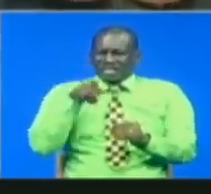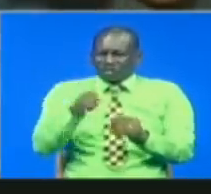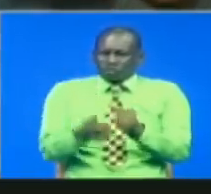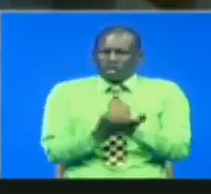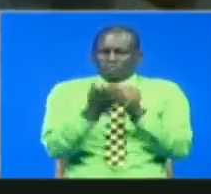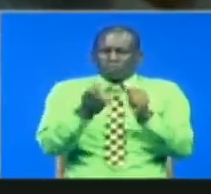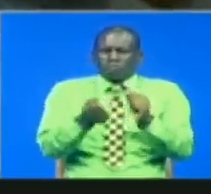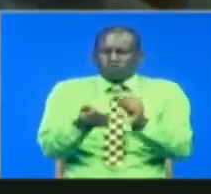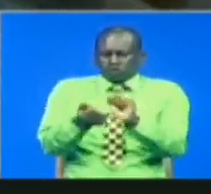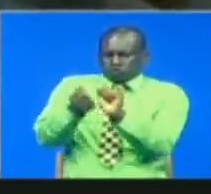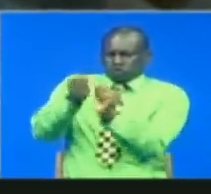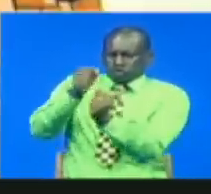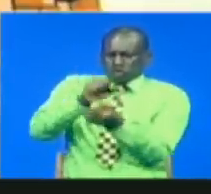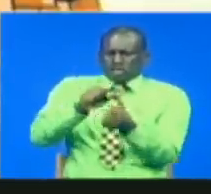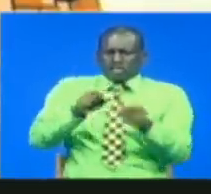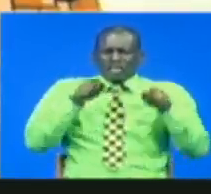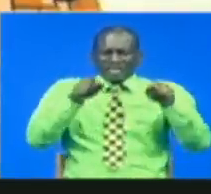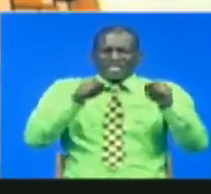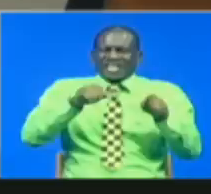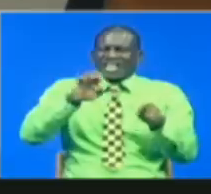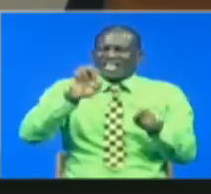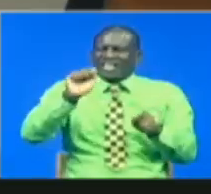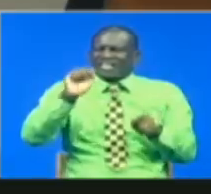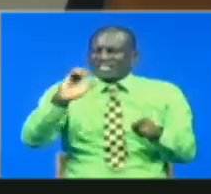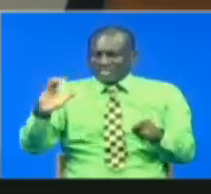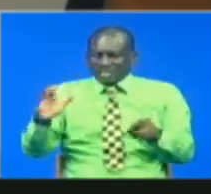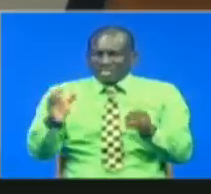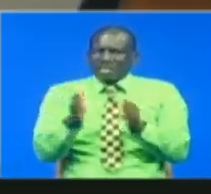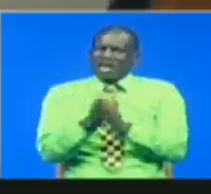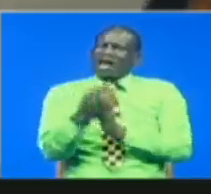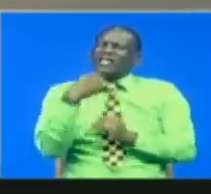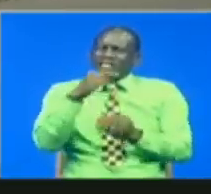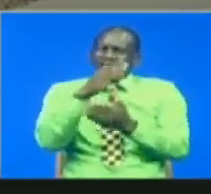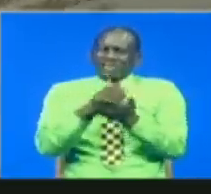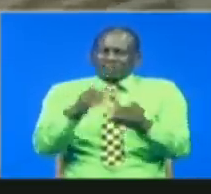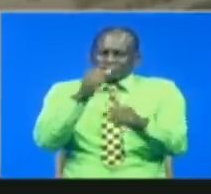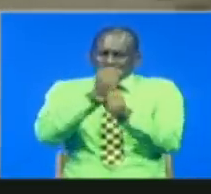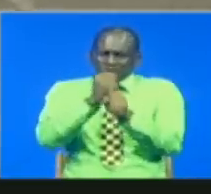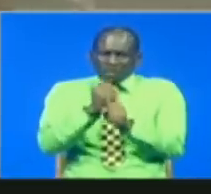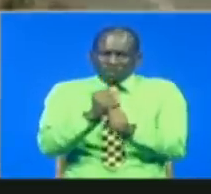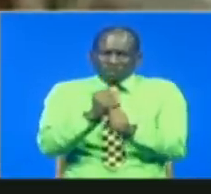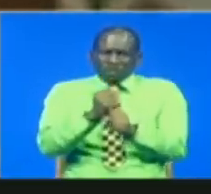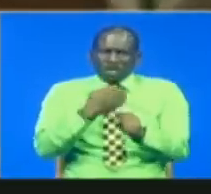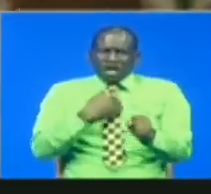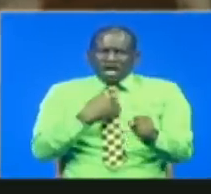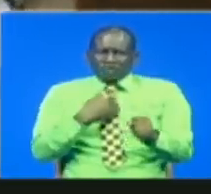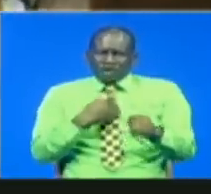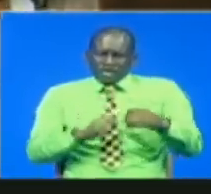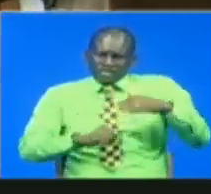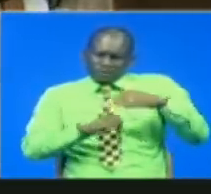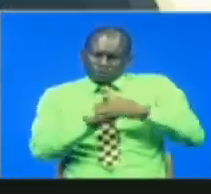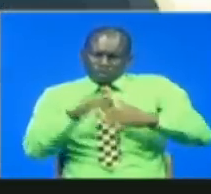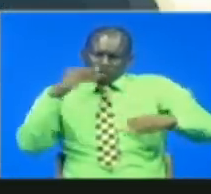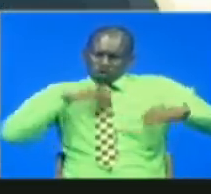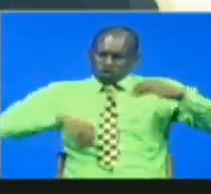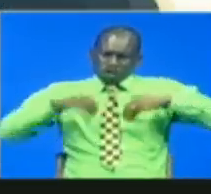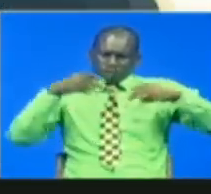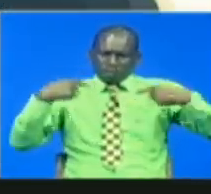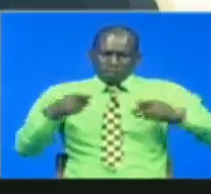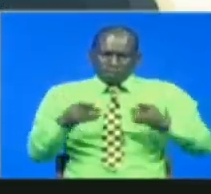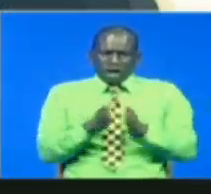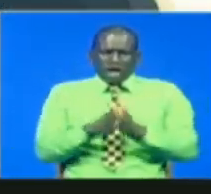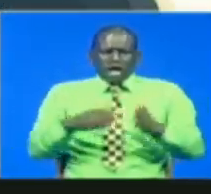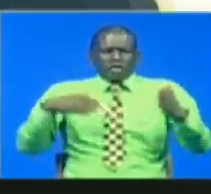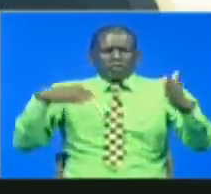much criticized EACC, amid claims that some employees had gone to bed with kingpins of corruptions, hindering the